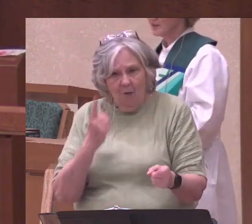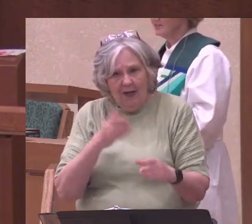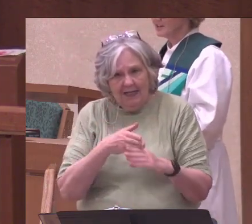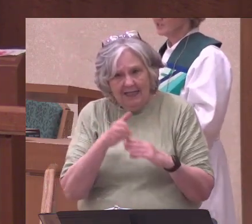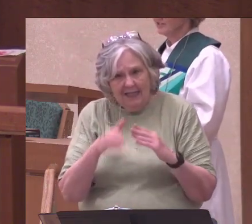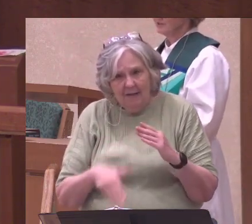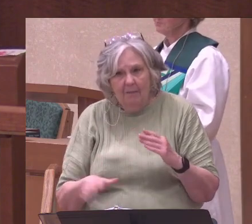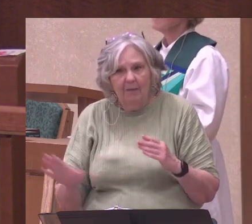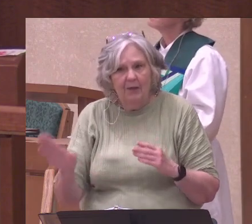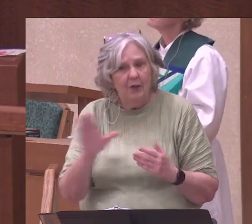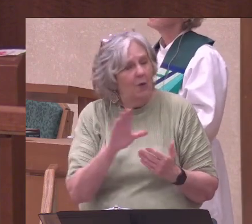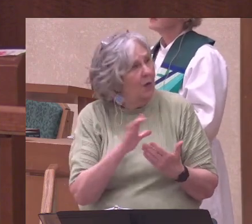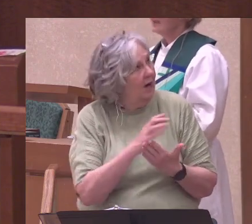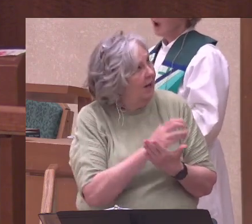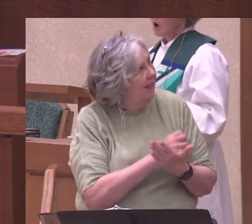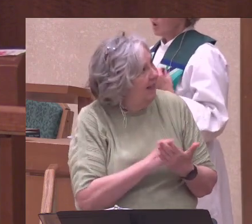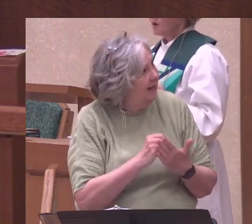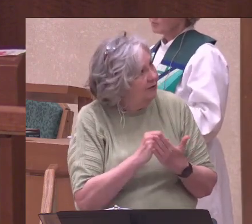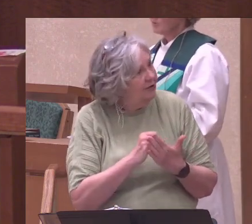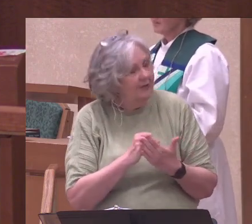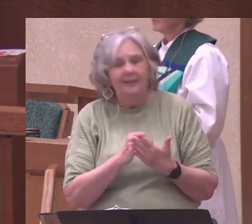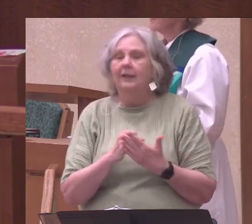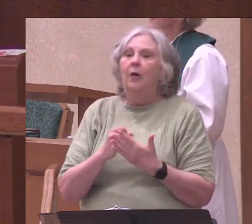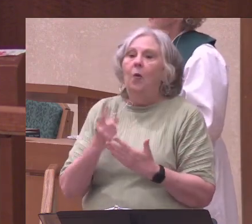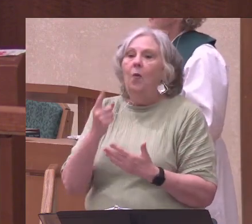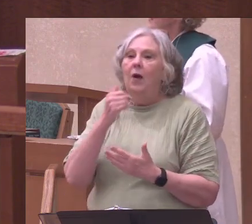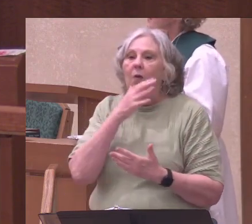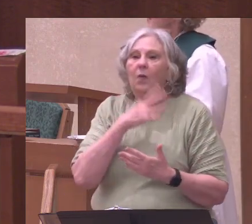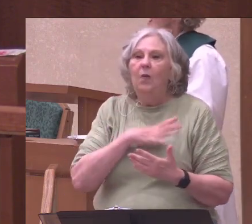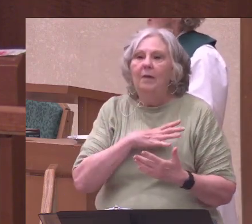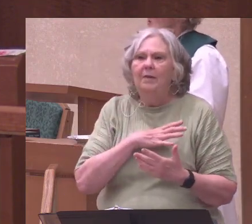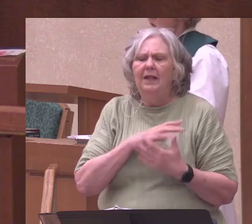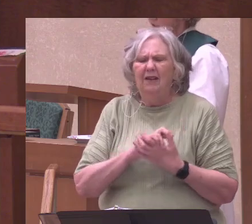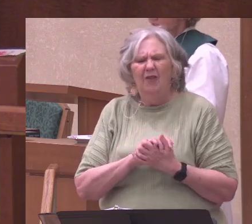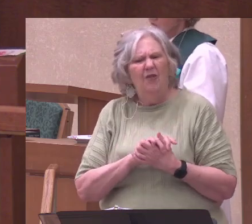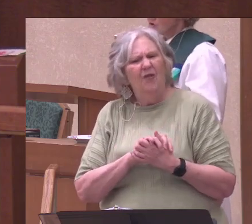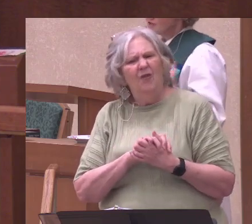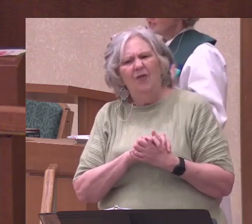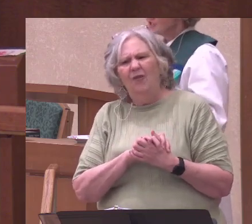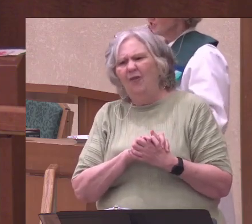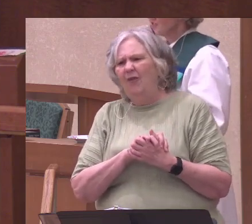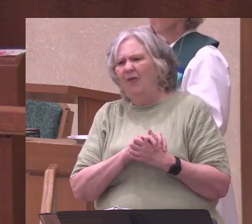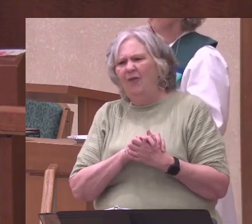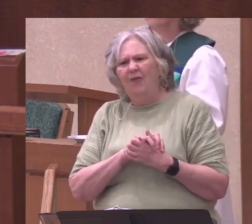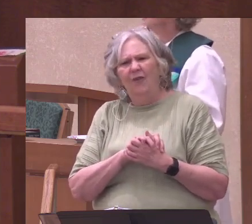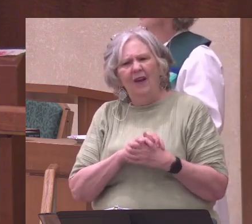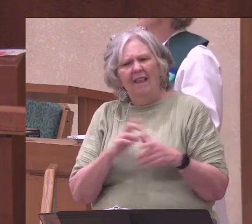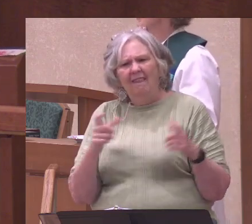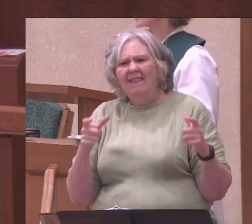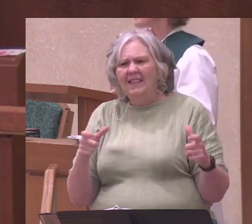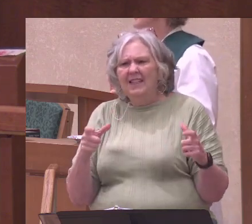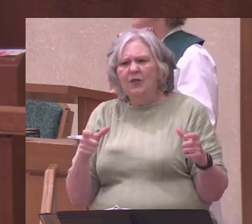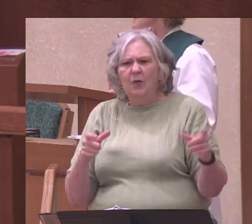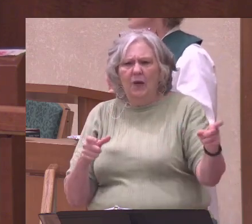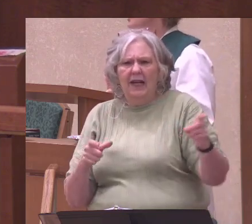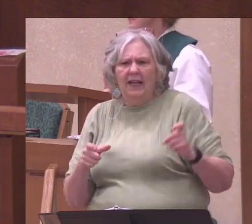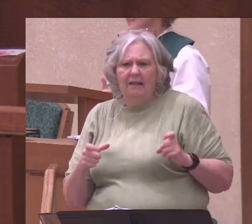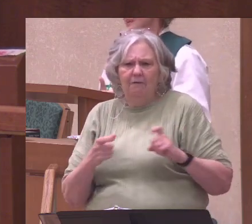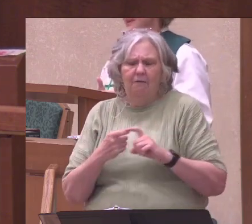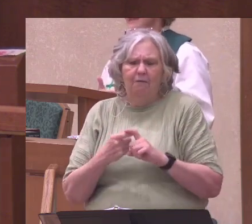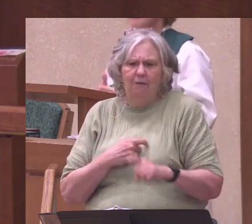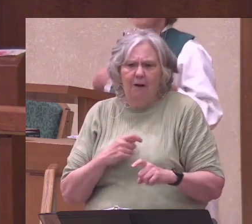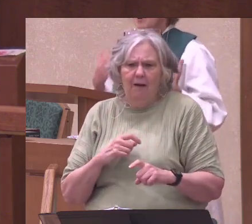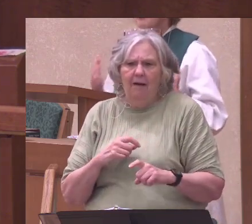your collection. One woman lamented about how her dishes had been a gift from her late